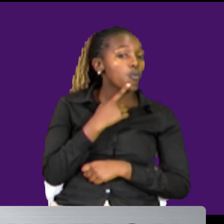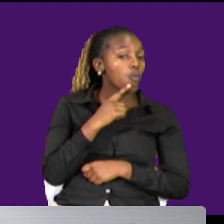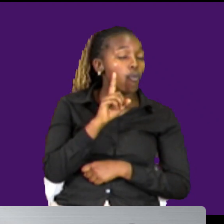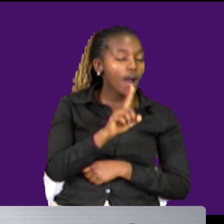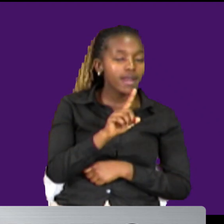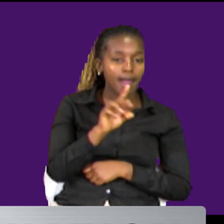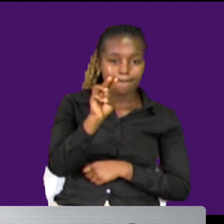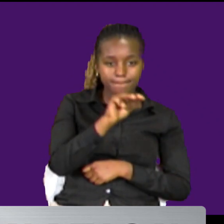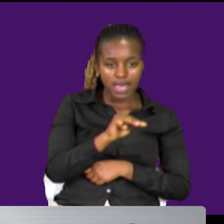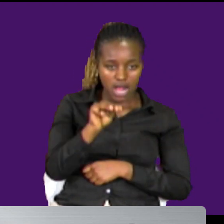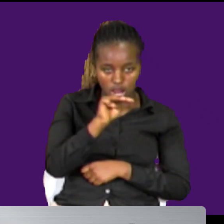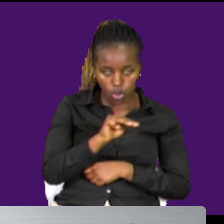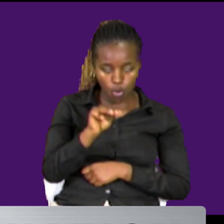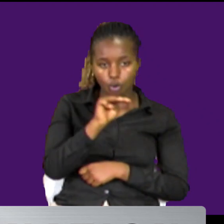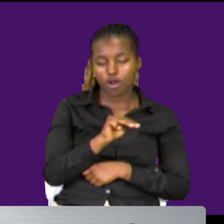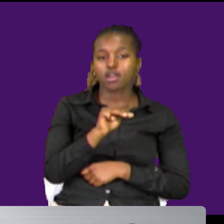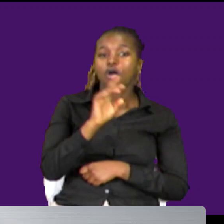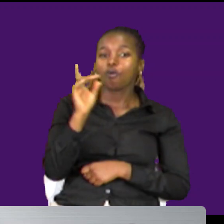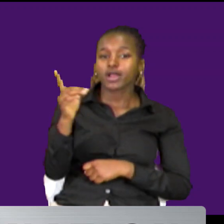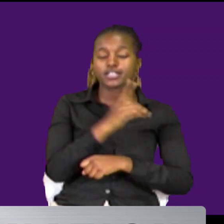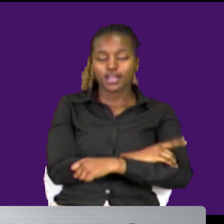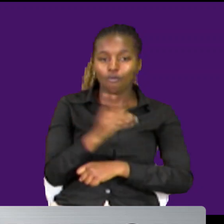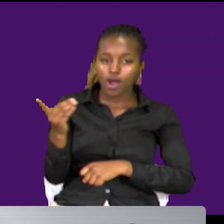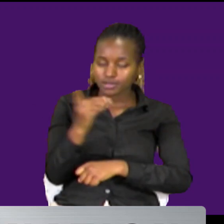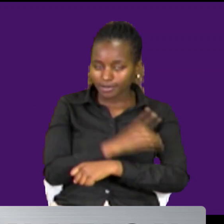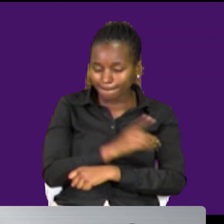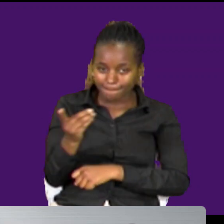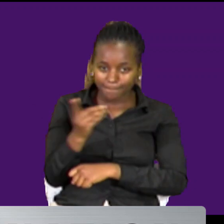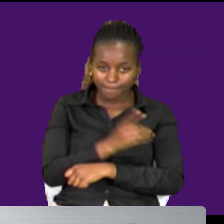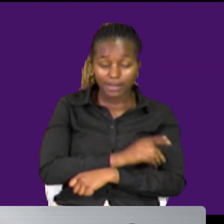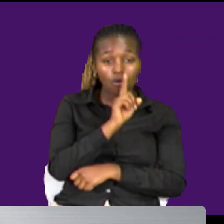chapatis per day, 1 million chapatis,